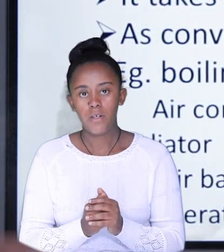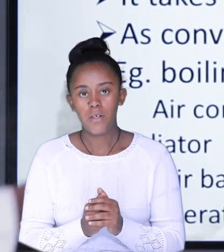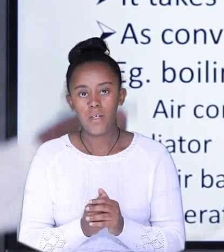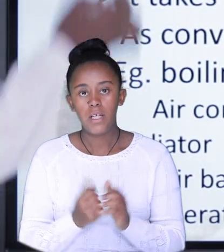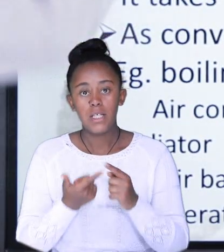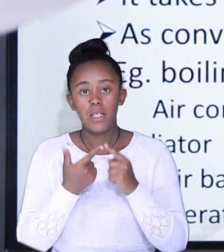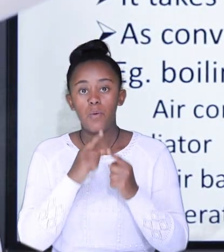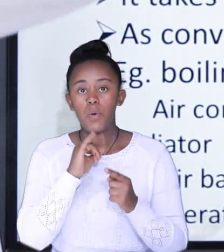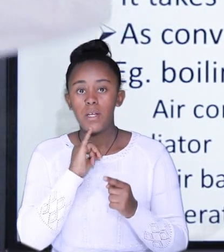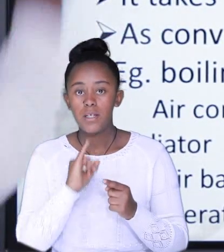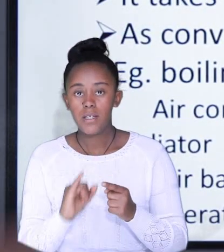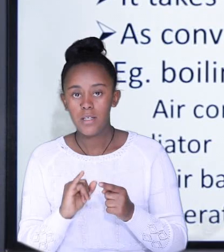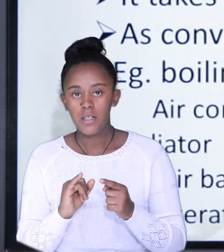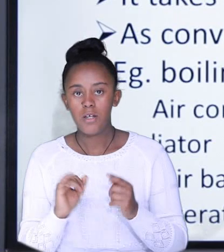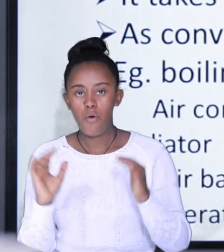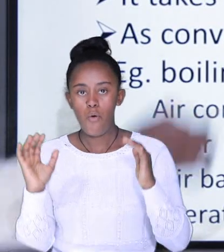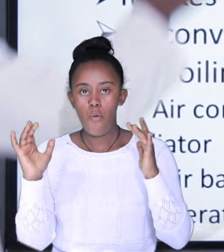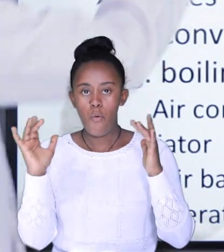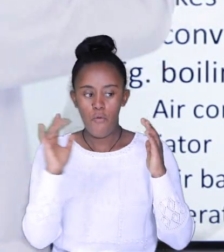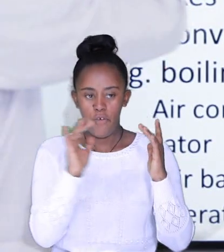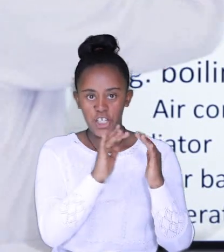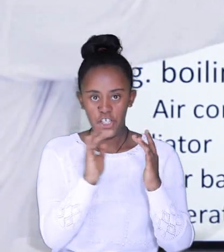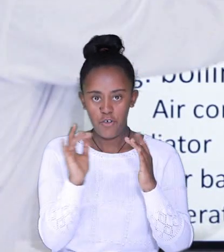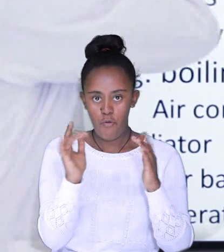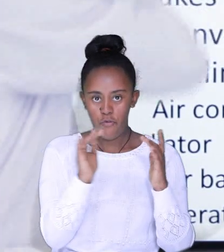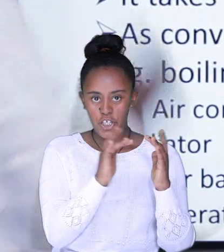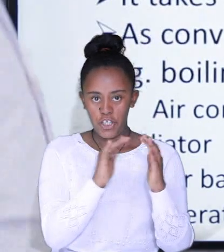The second one is convection.